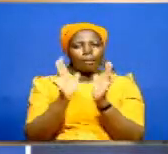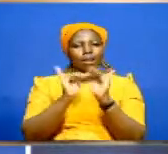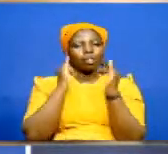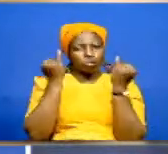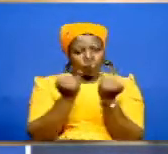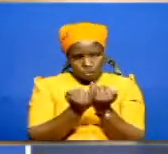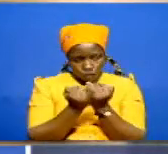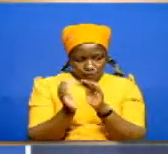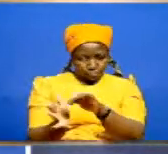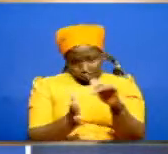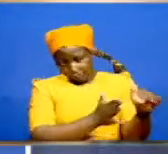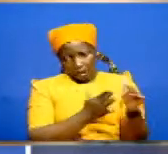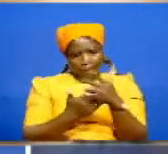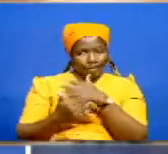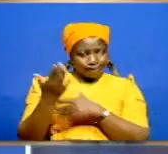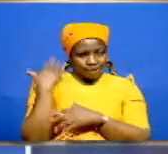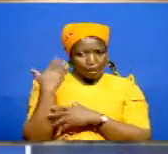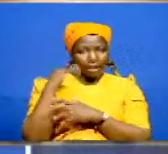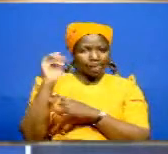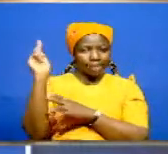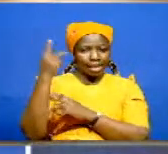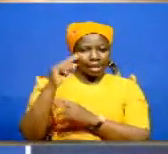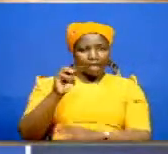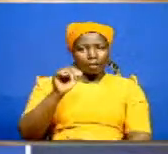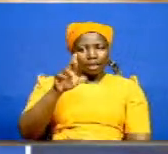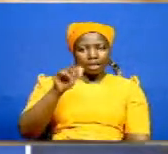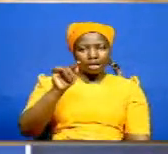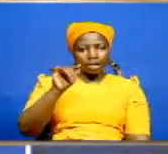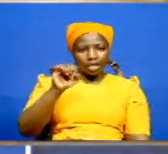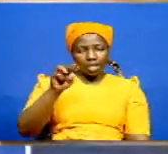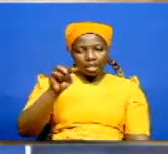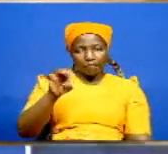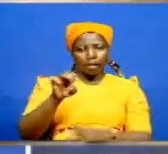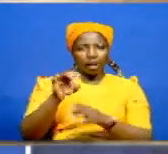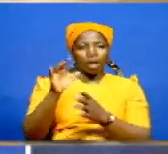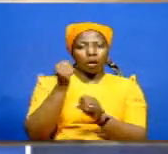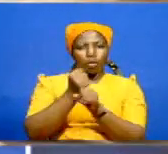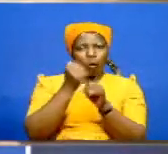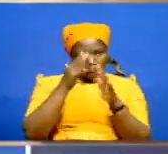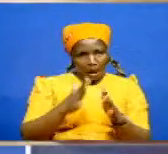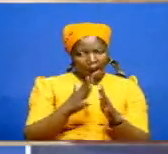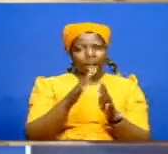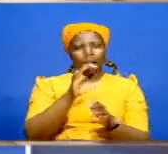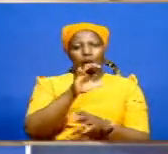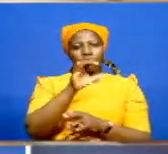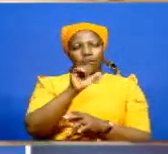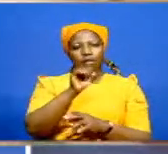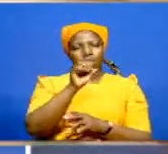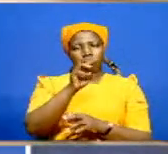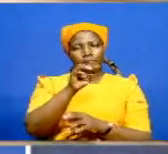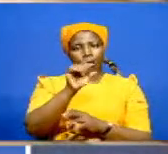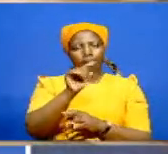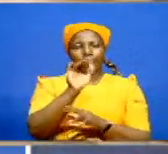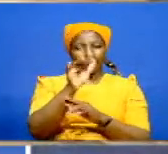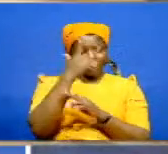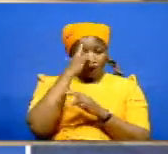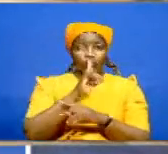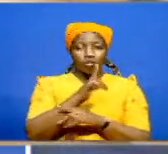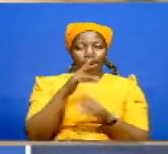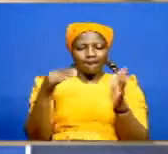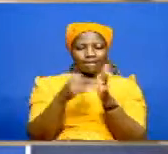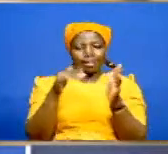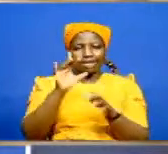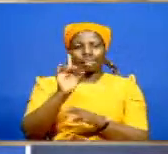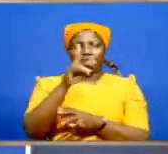Finally, a former Kenya maritime employee, Cosmas Kiplagat Cherop, is seeking conservatory orders against the Director of